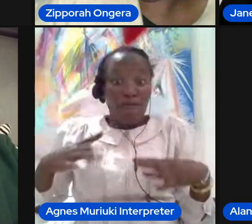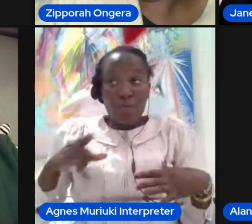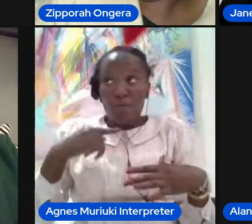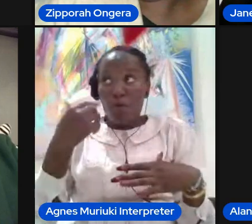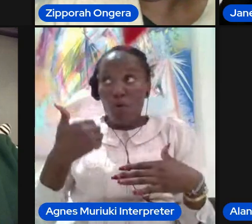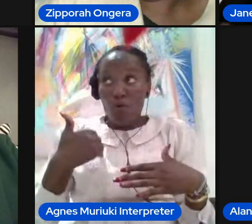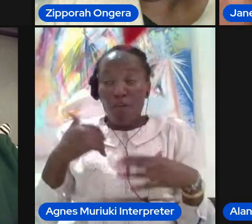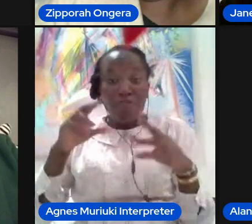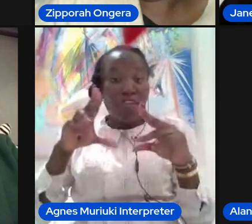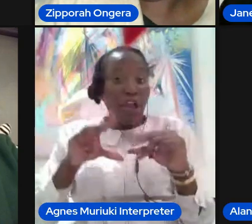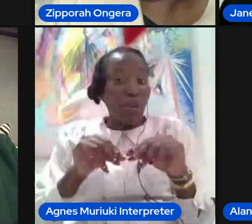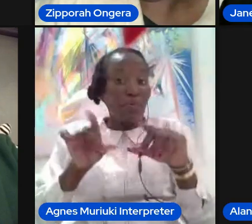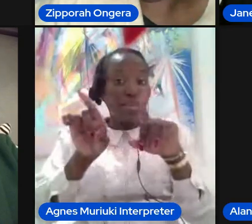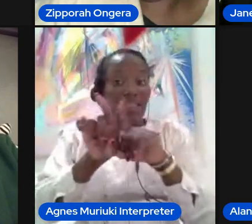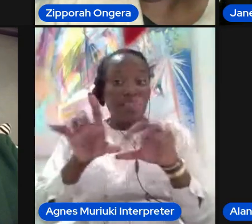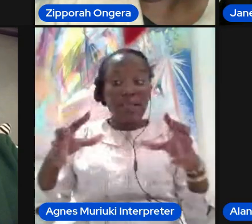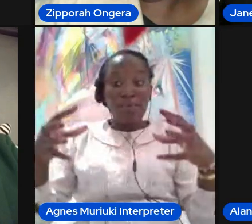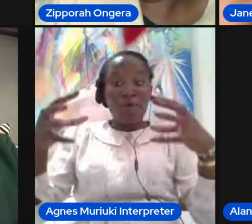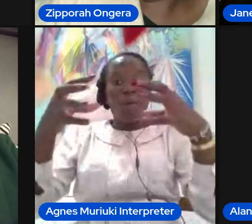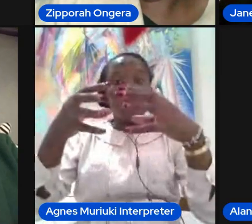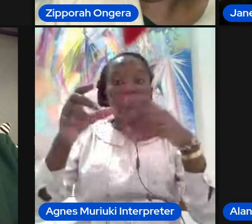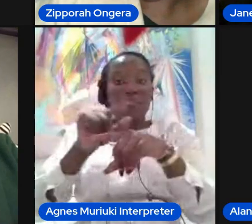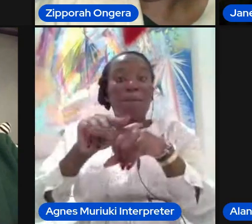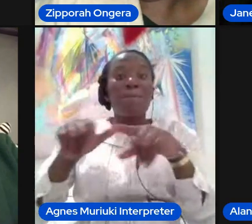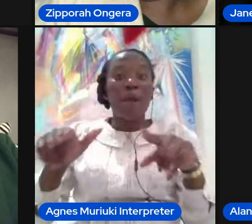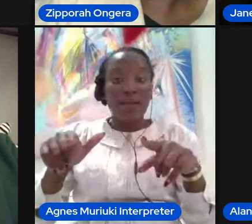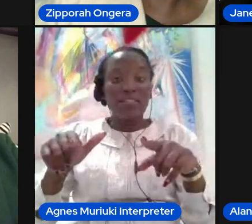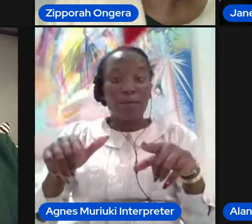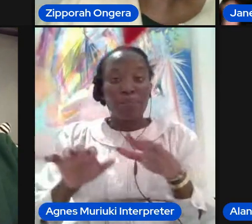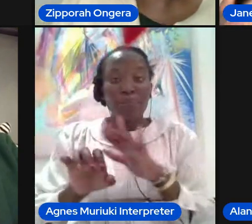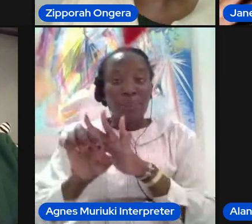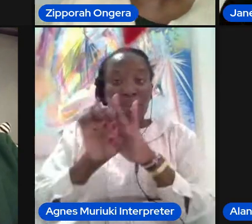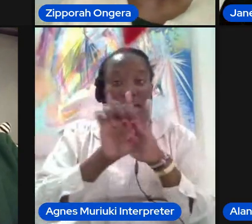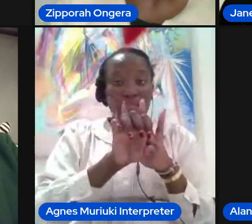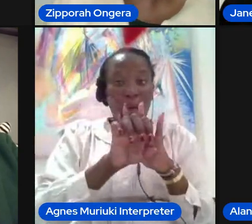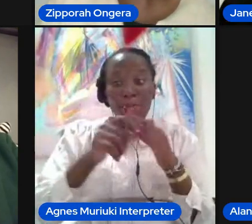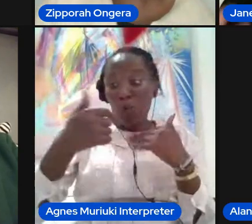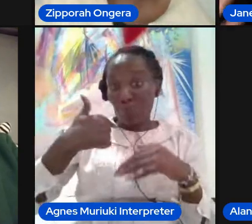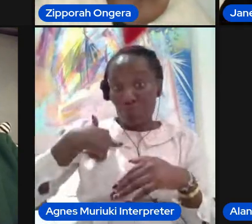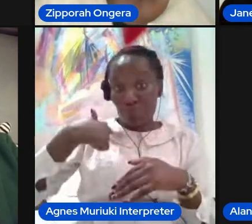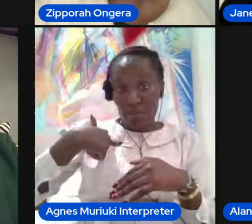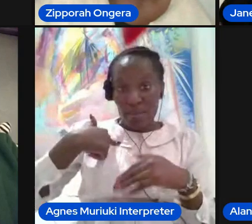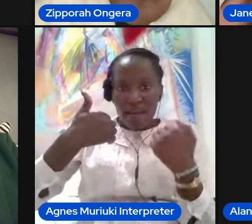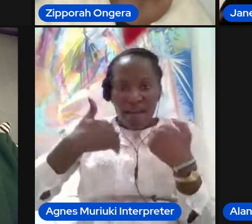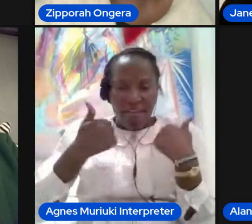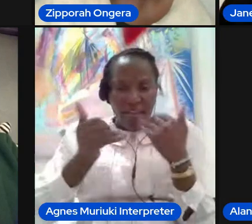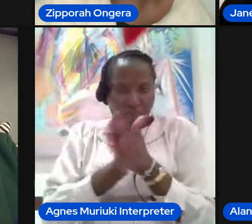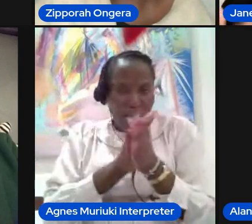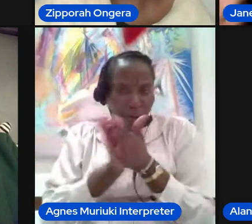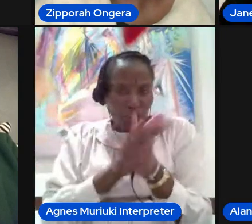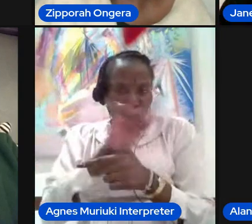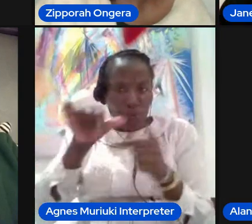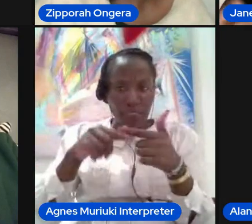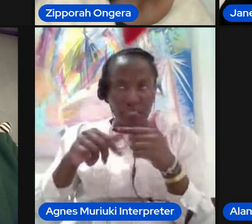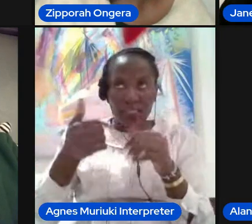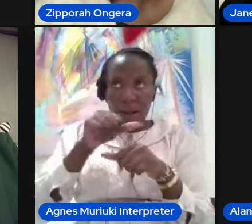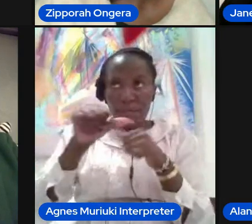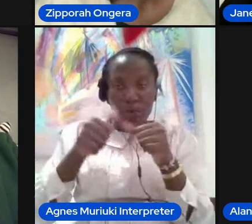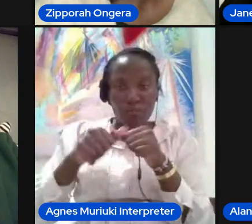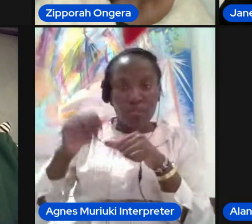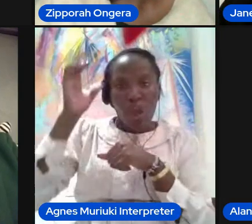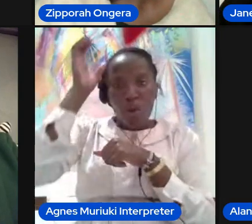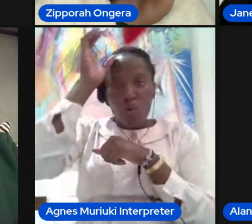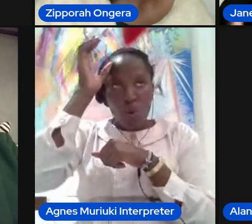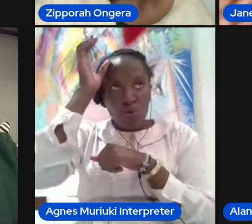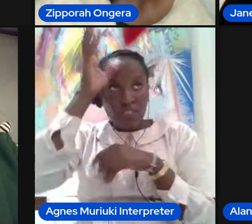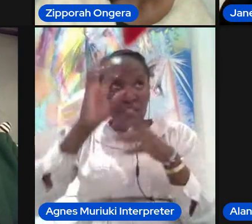same community, but people who are, like, for example, Janet Machuka. I have a passion when it comes to conversations around content, growth, community on